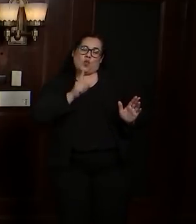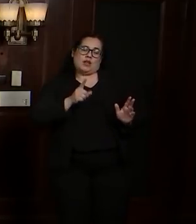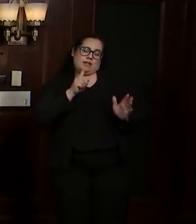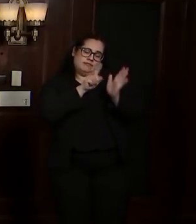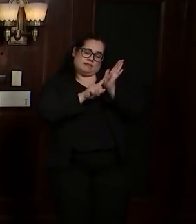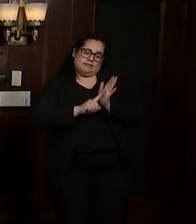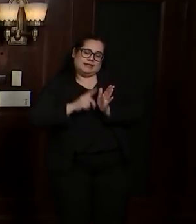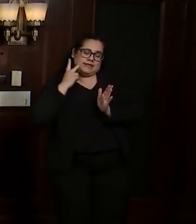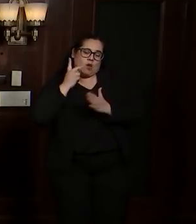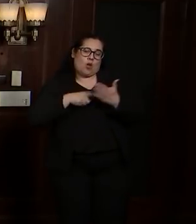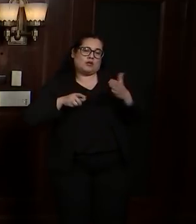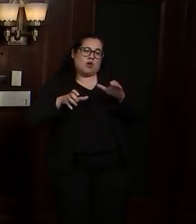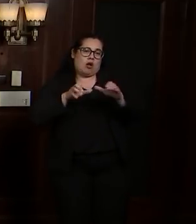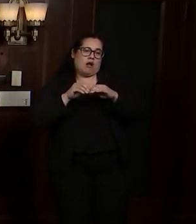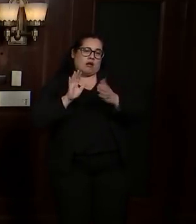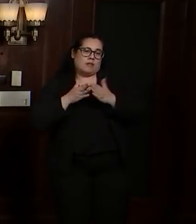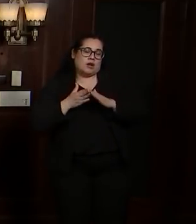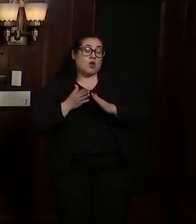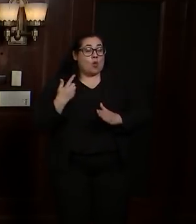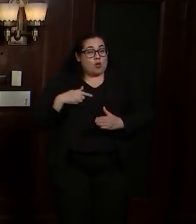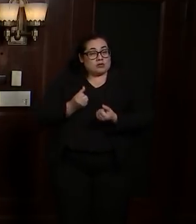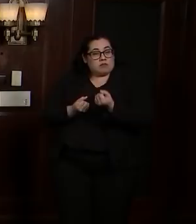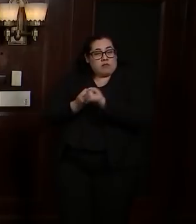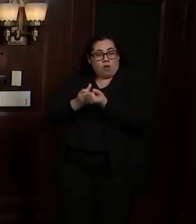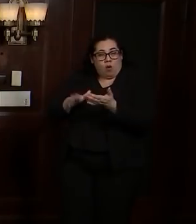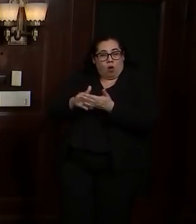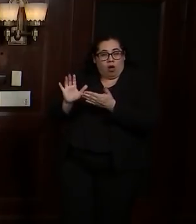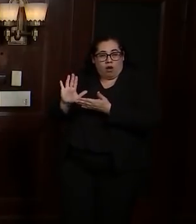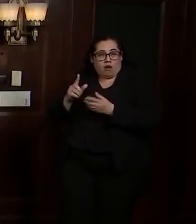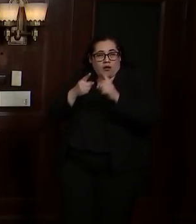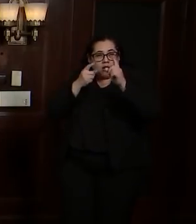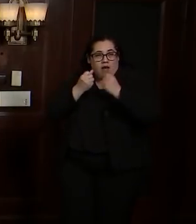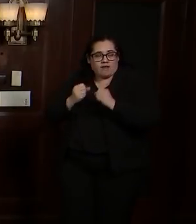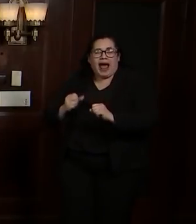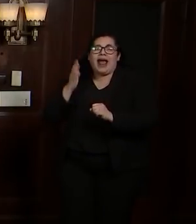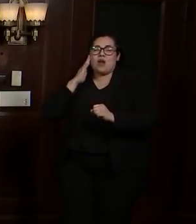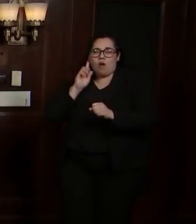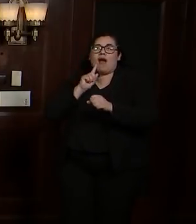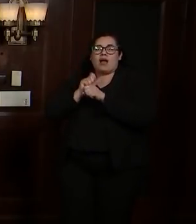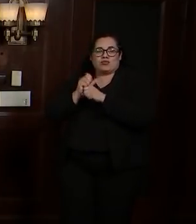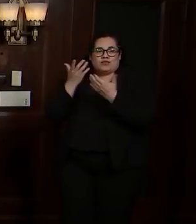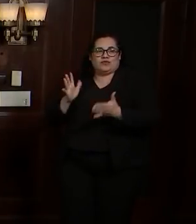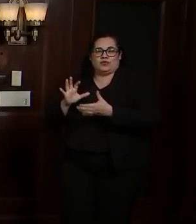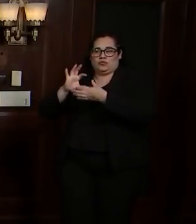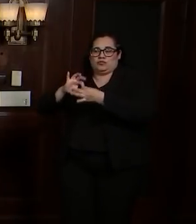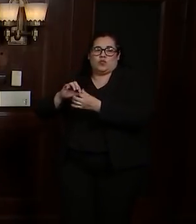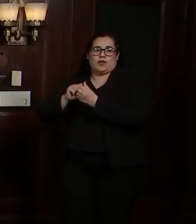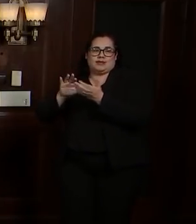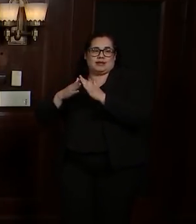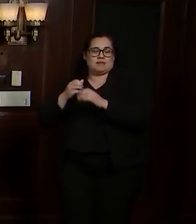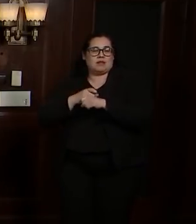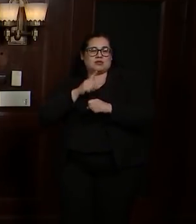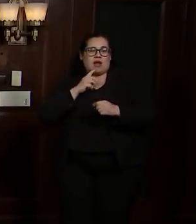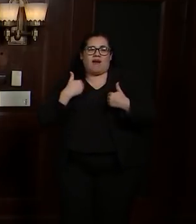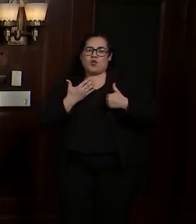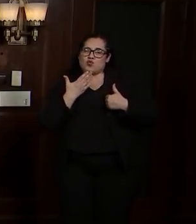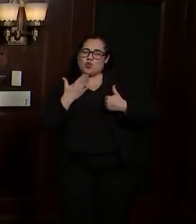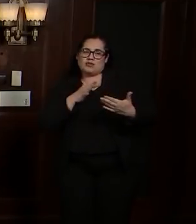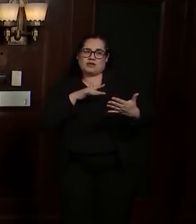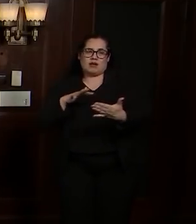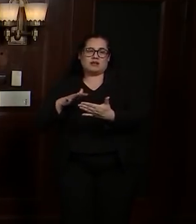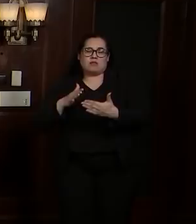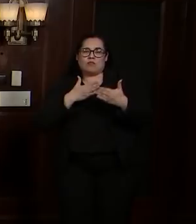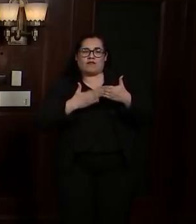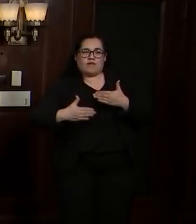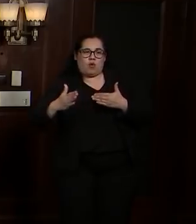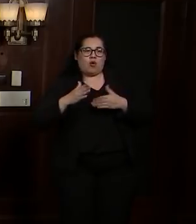what's going on in our community. So we're supportive of all the efforts. I know we're actually working with the city to make sure that we've got some good studies